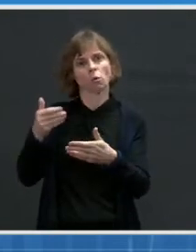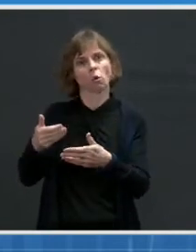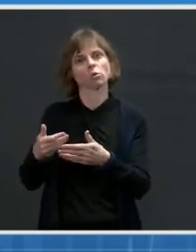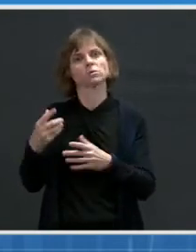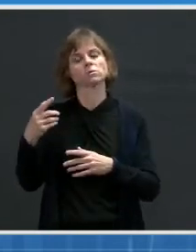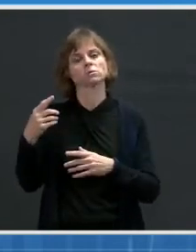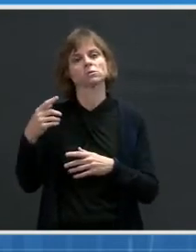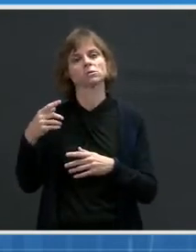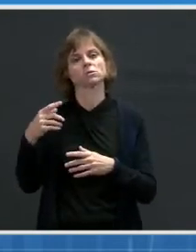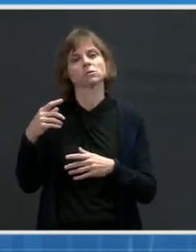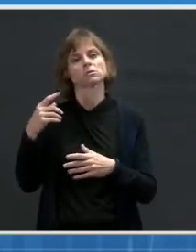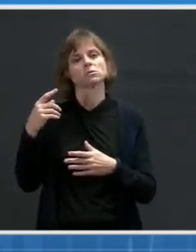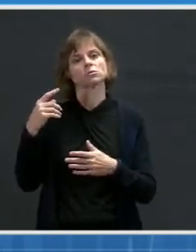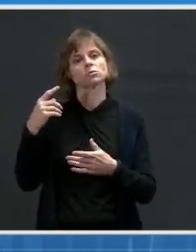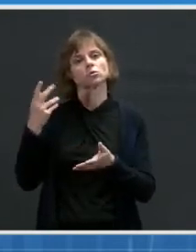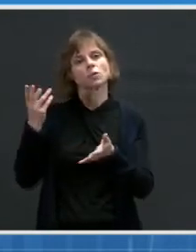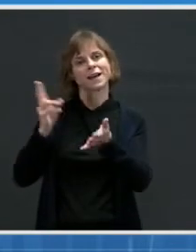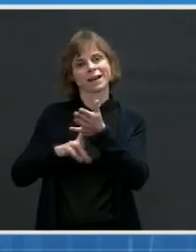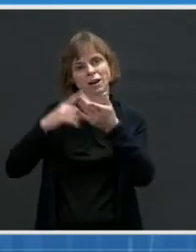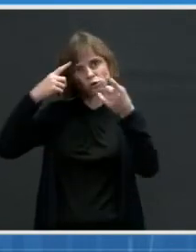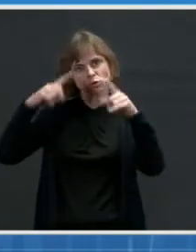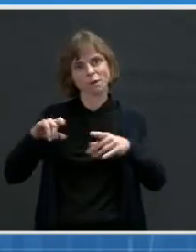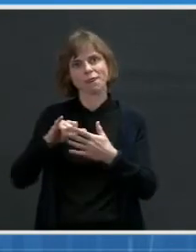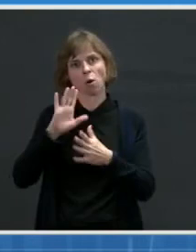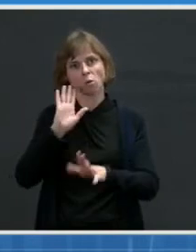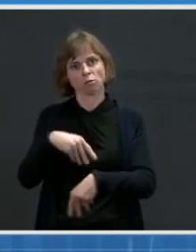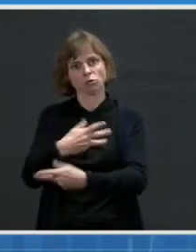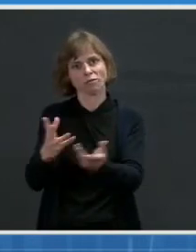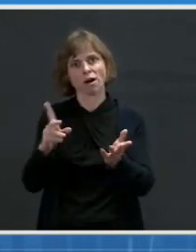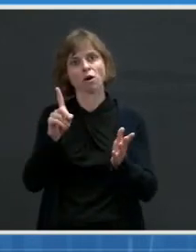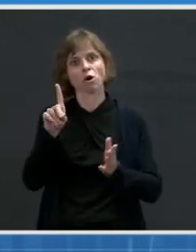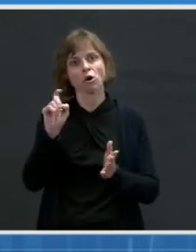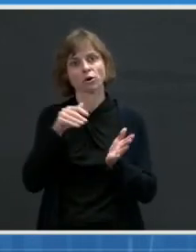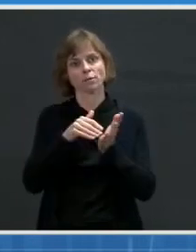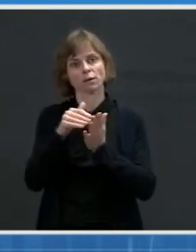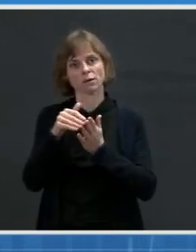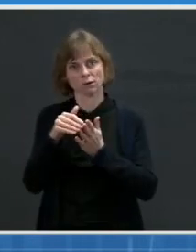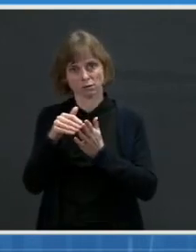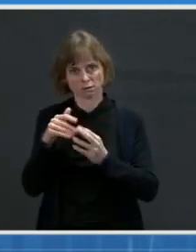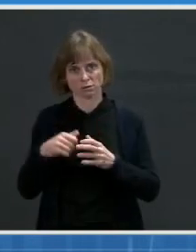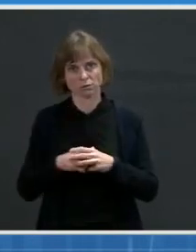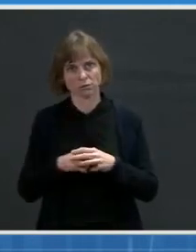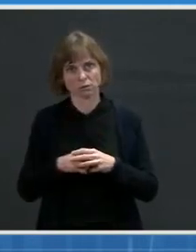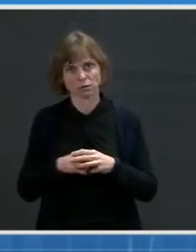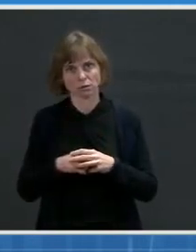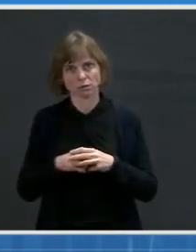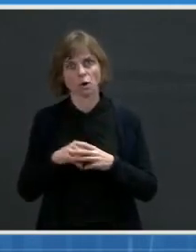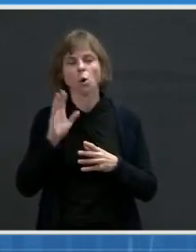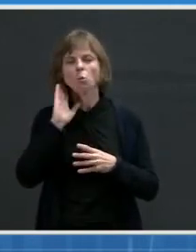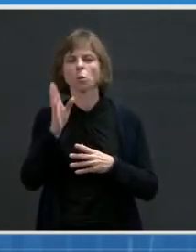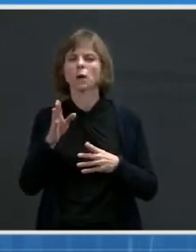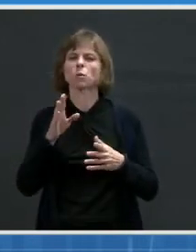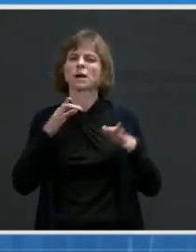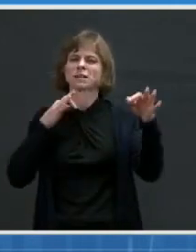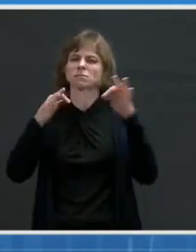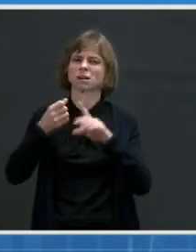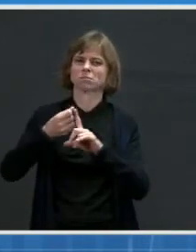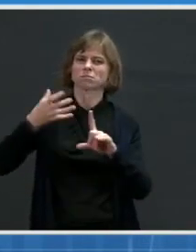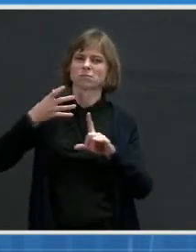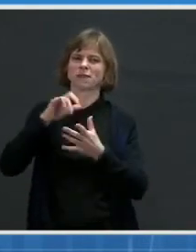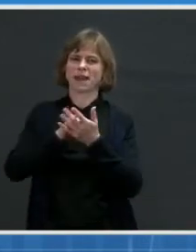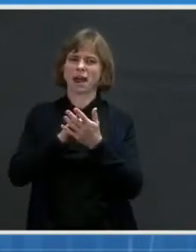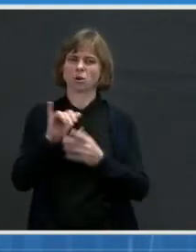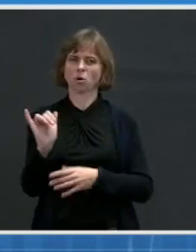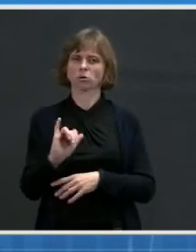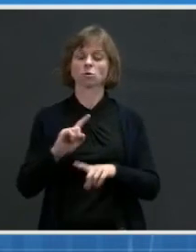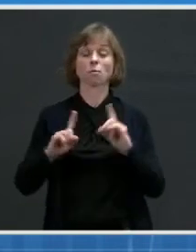100 million doses will be given. Yeah, and we'll be speaking to that also. But again, we're going to